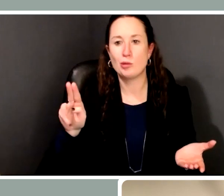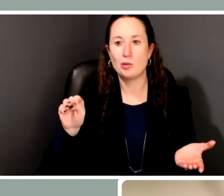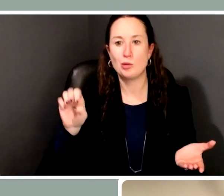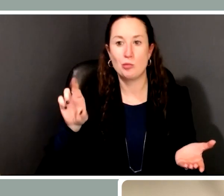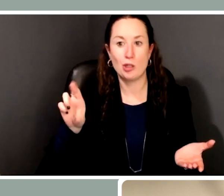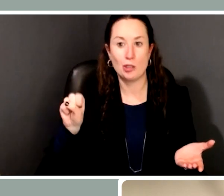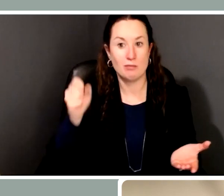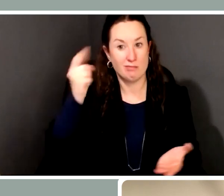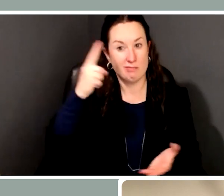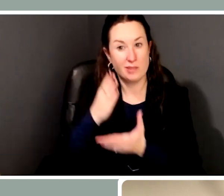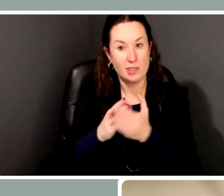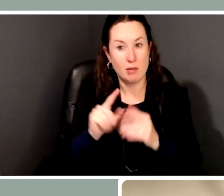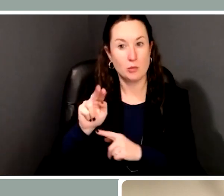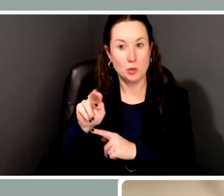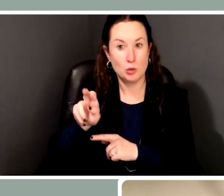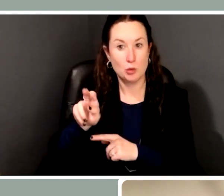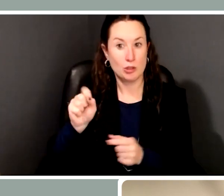some of them don't.